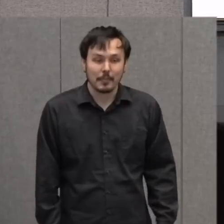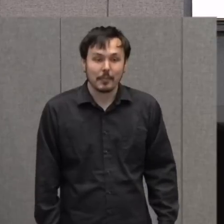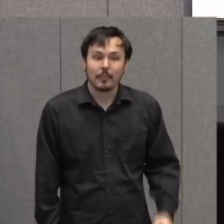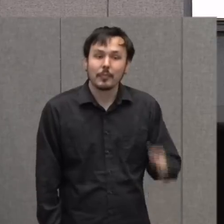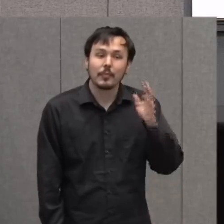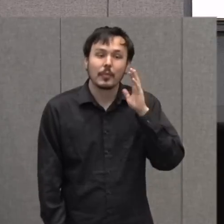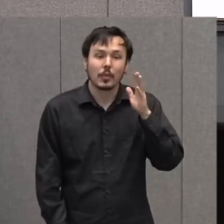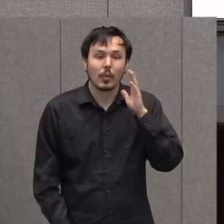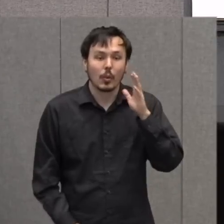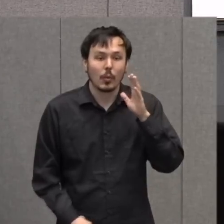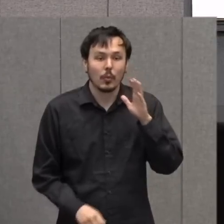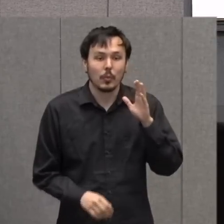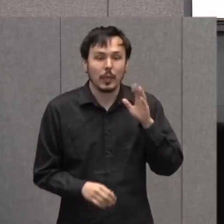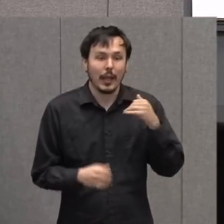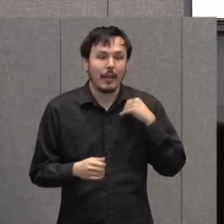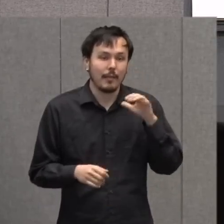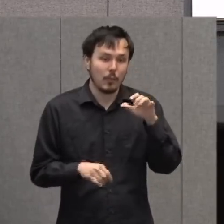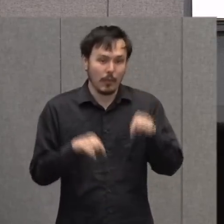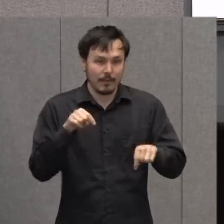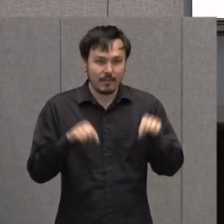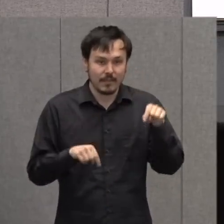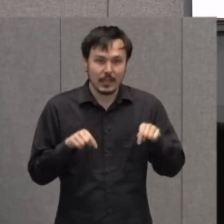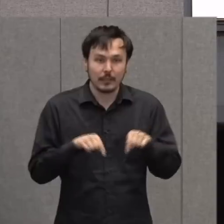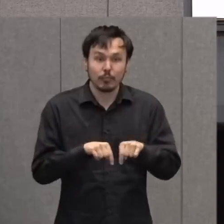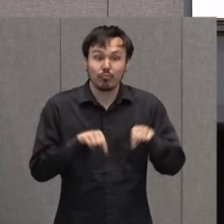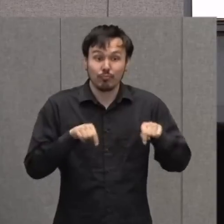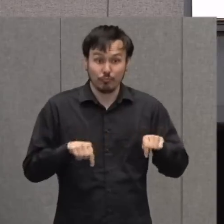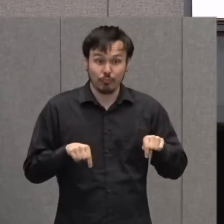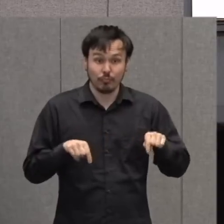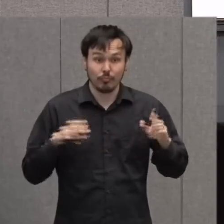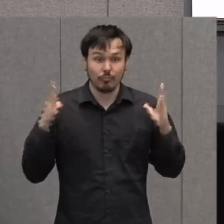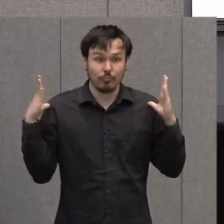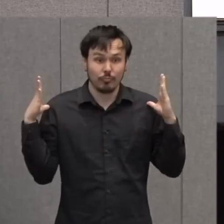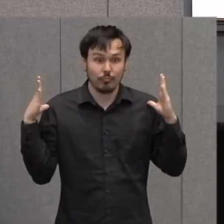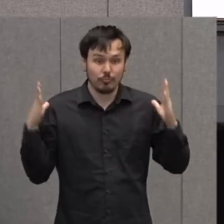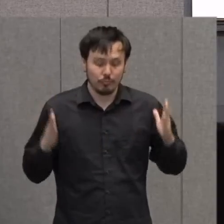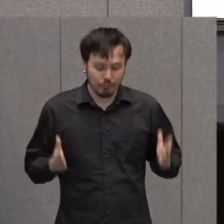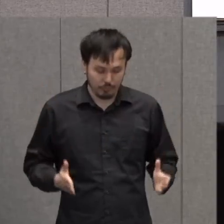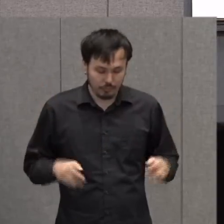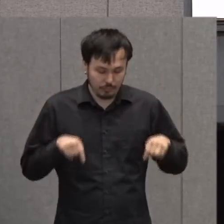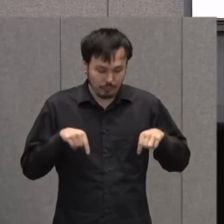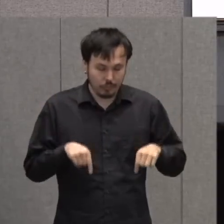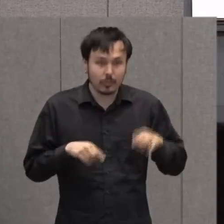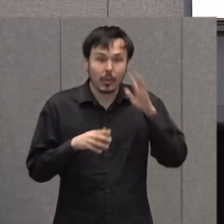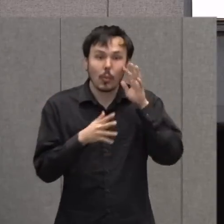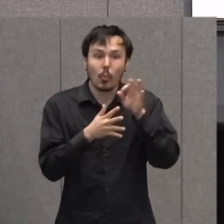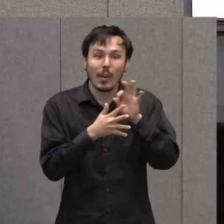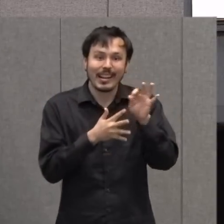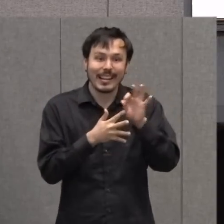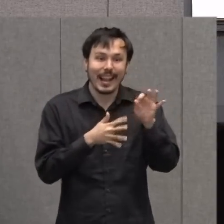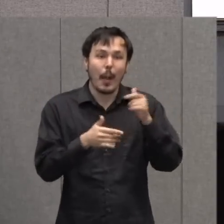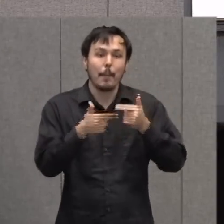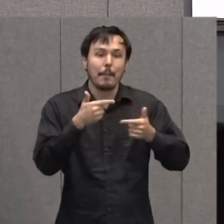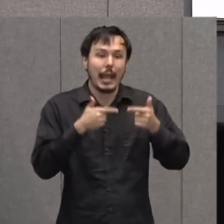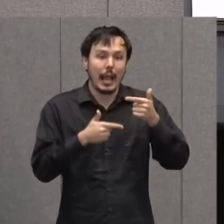feet, once again, shoulder width apart. But this time, we're going to count backwards